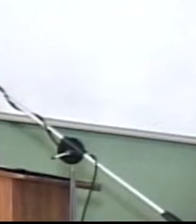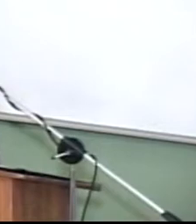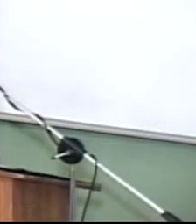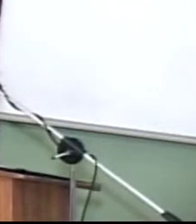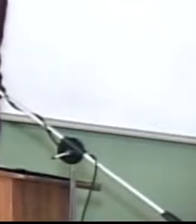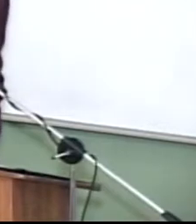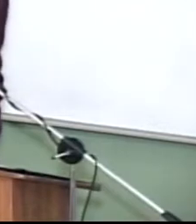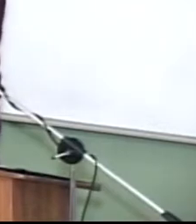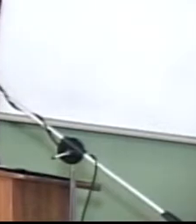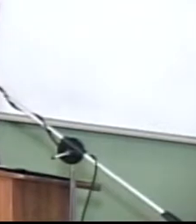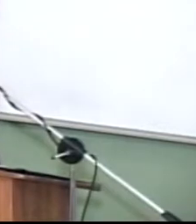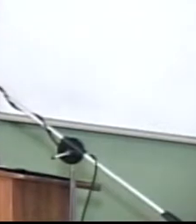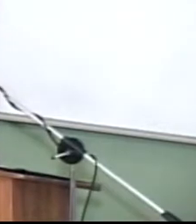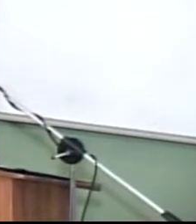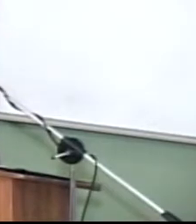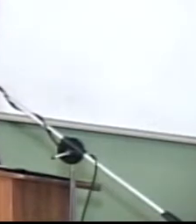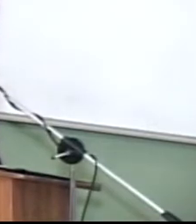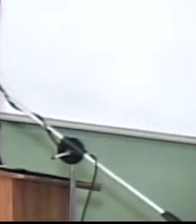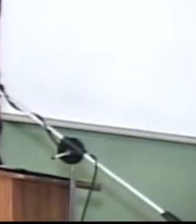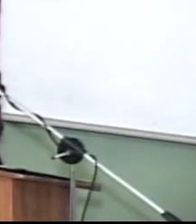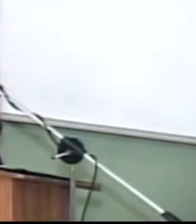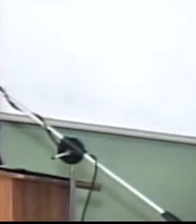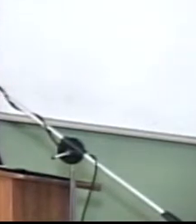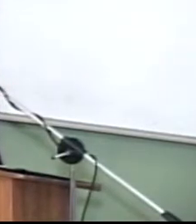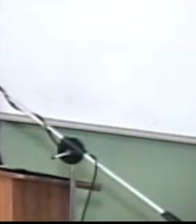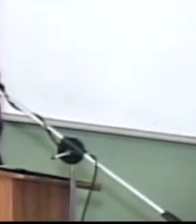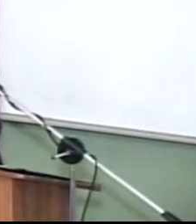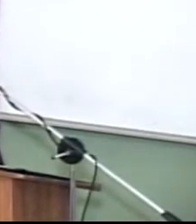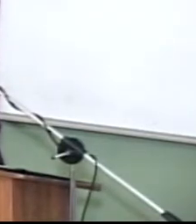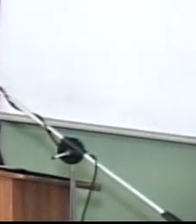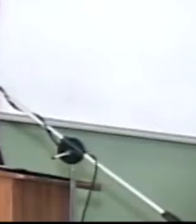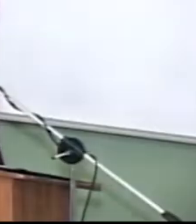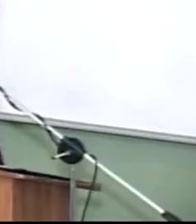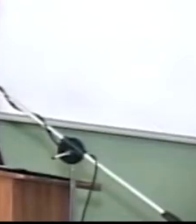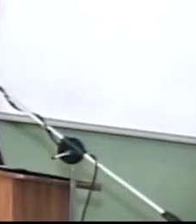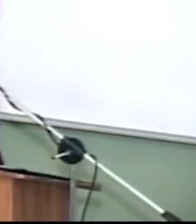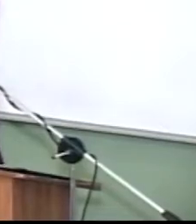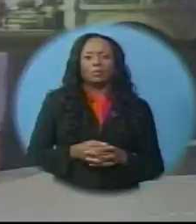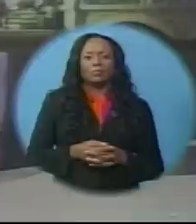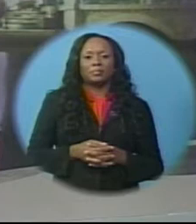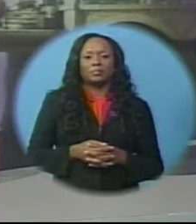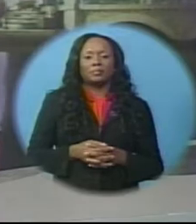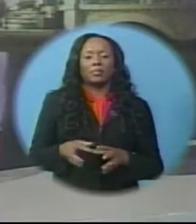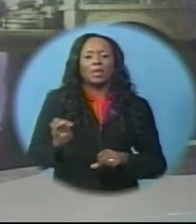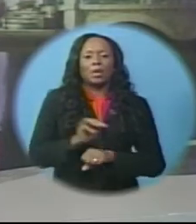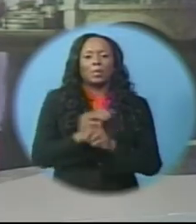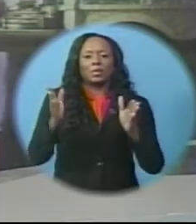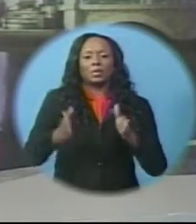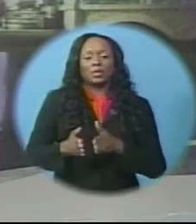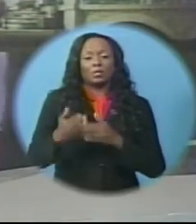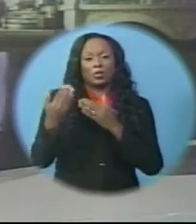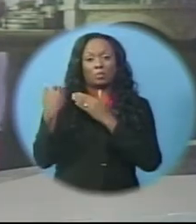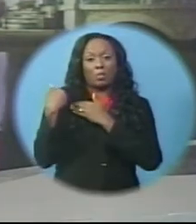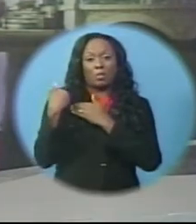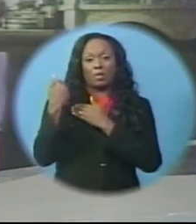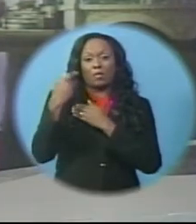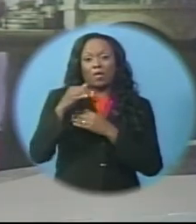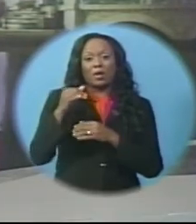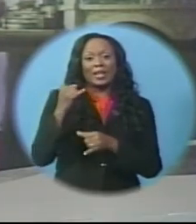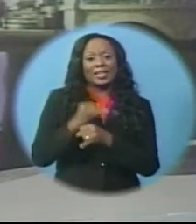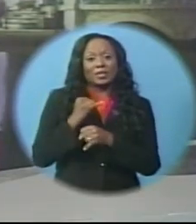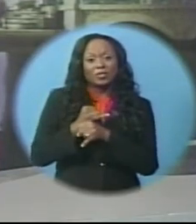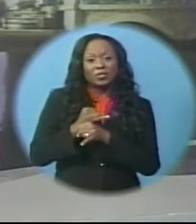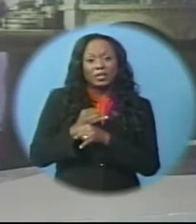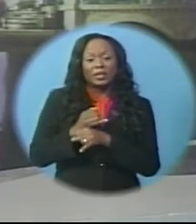million would have reflected almost 1/3 of the Queen Elizabeth Hospital budget. Well, Minister of Industry, International